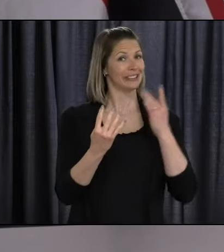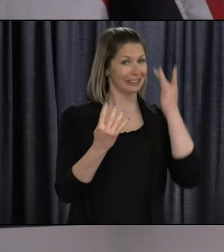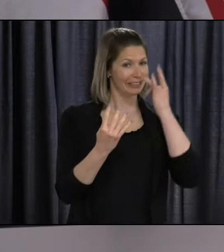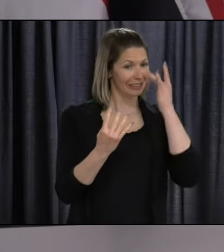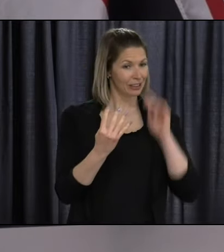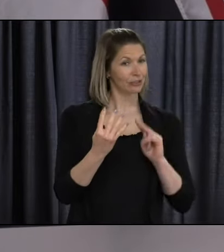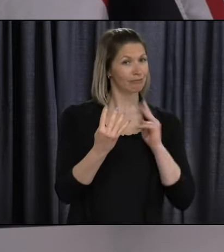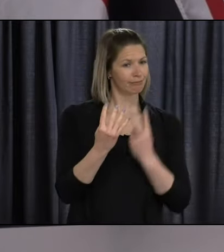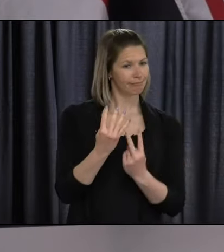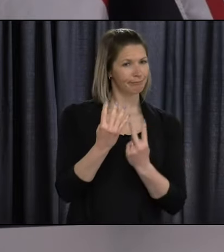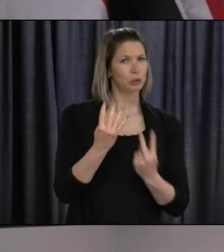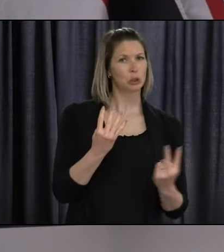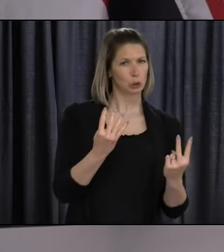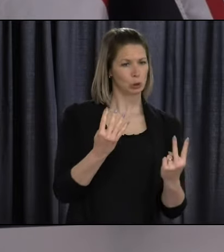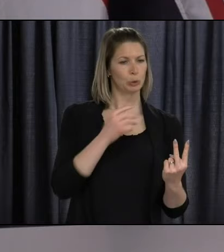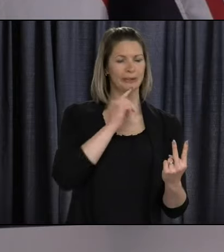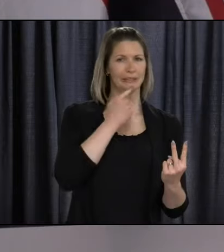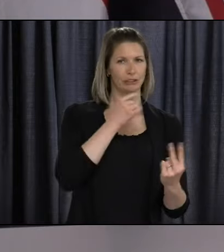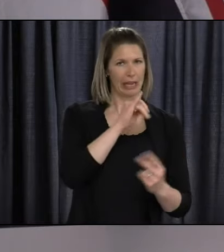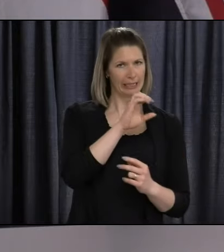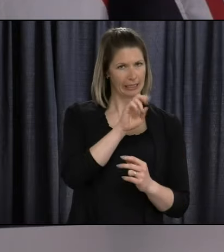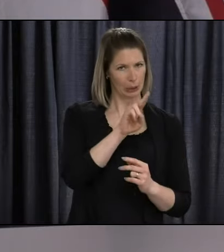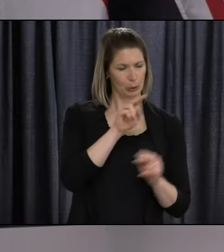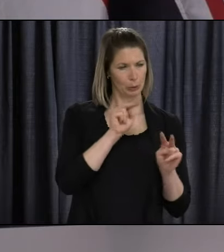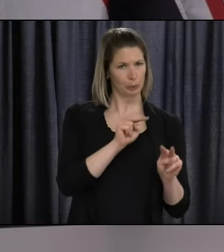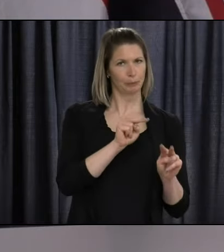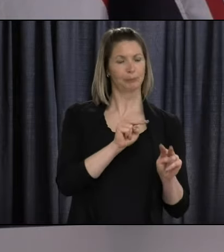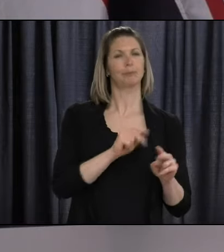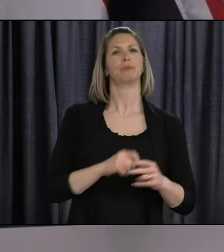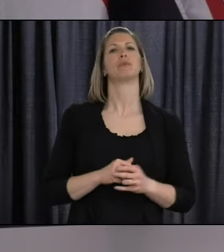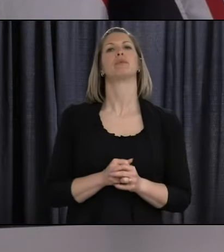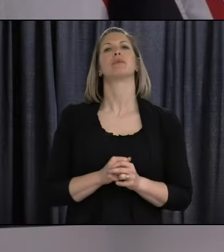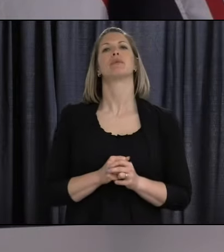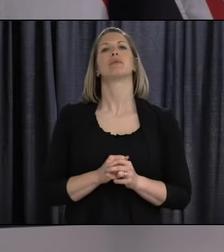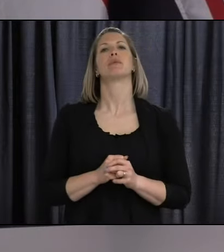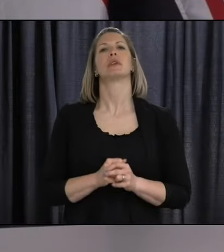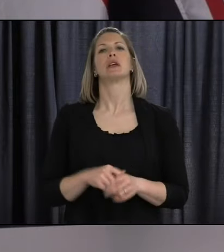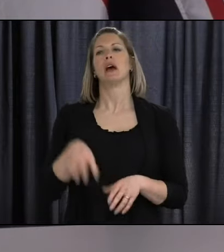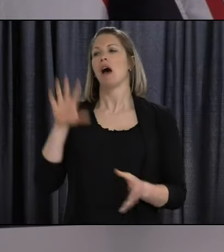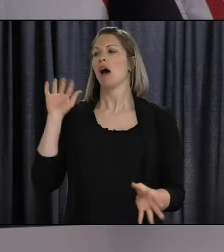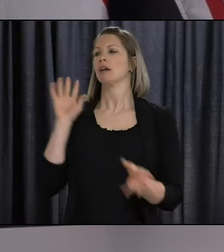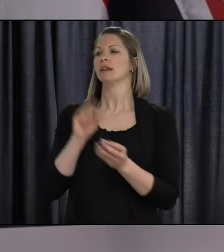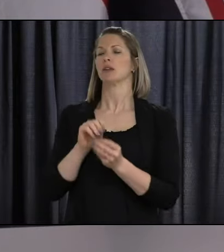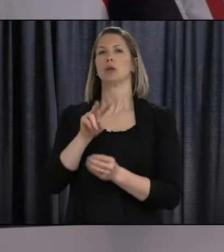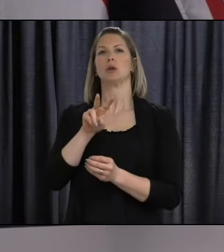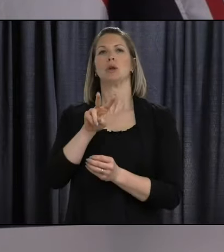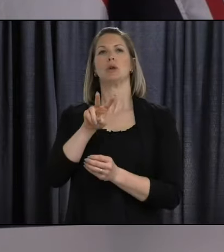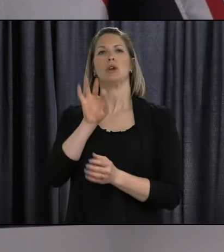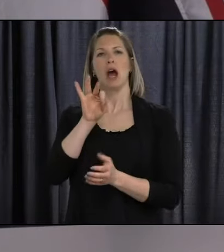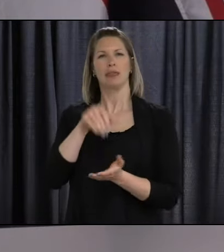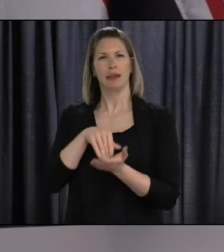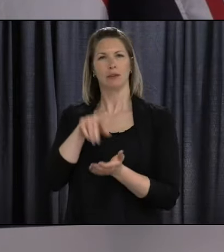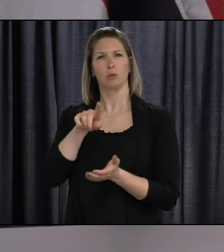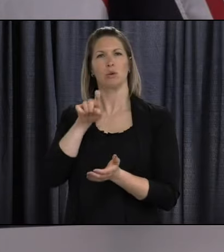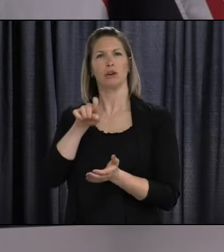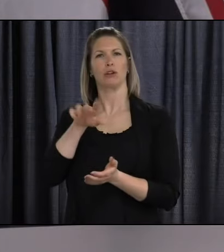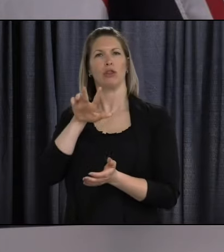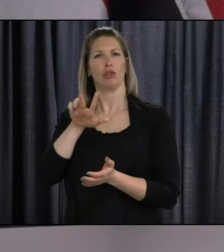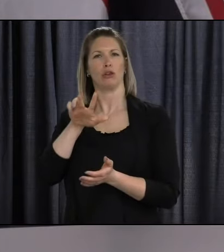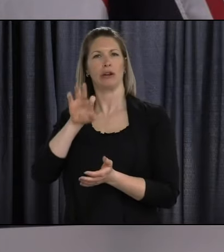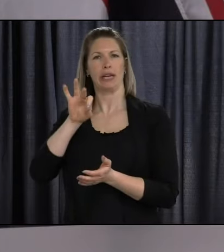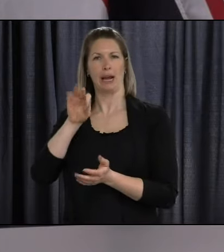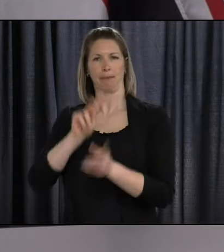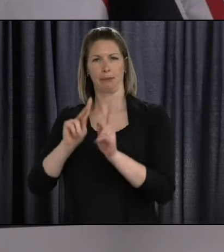241 people have now recovered, and in total we have tested 9,139 people. While another day with